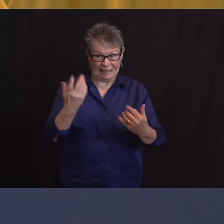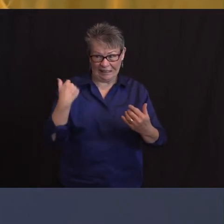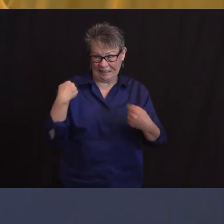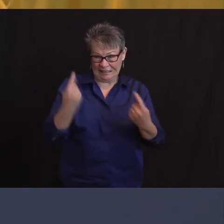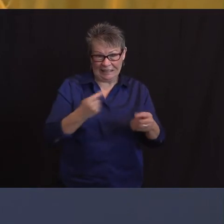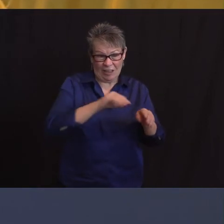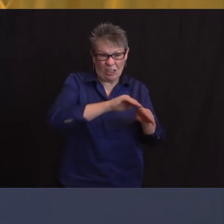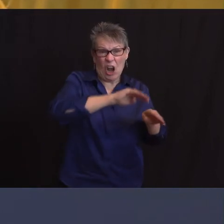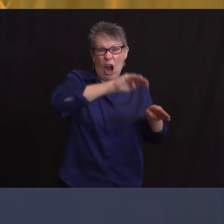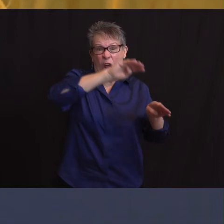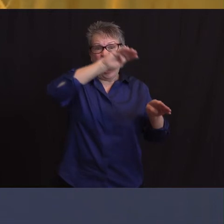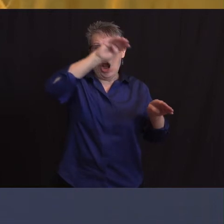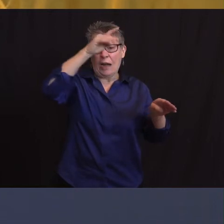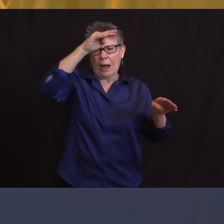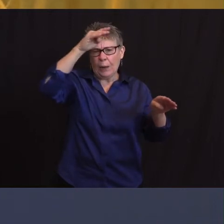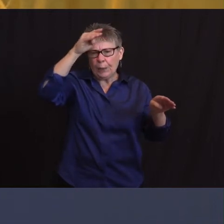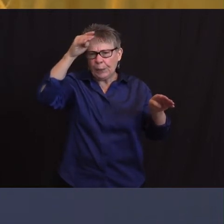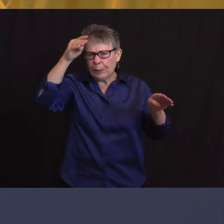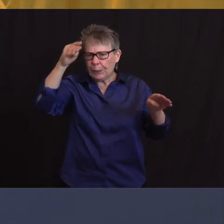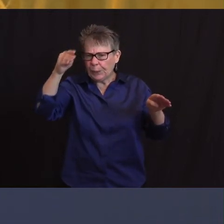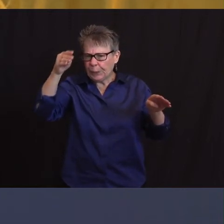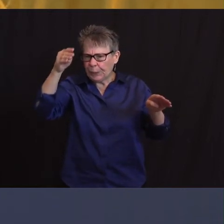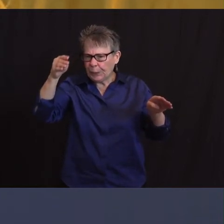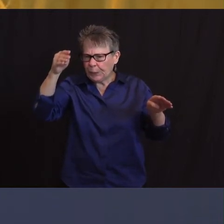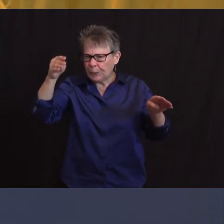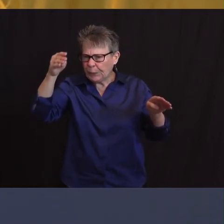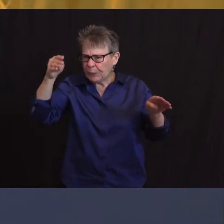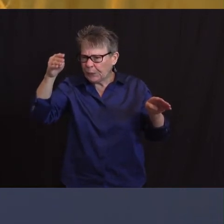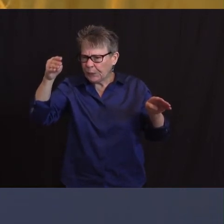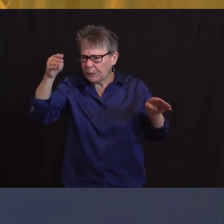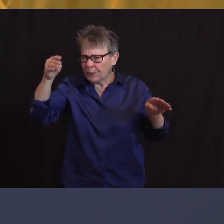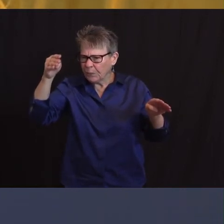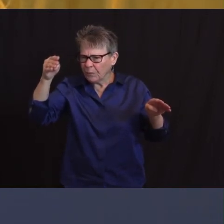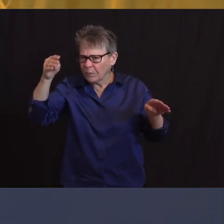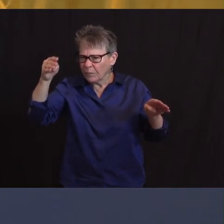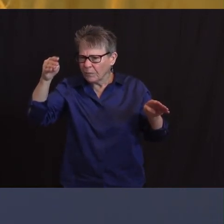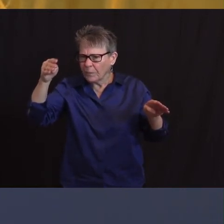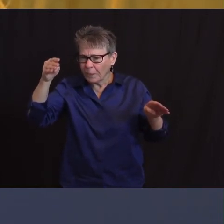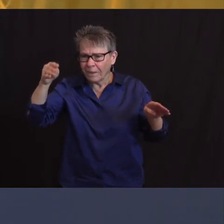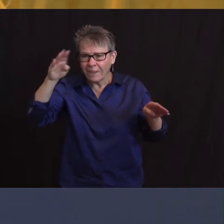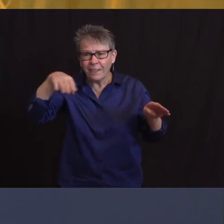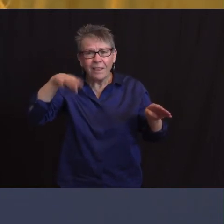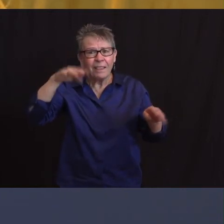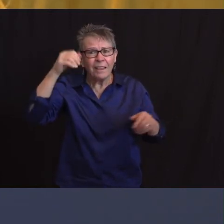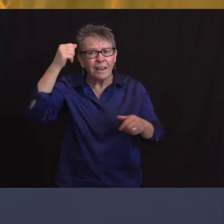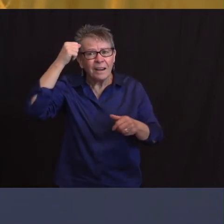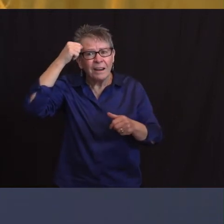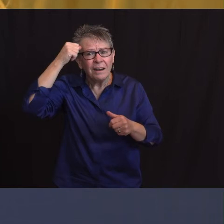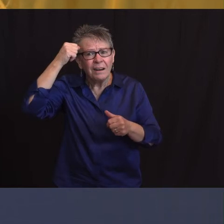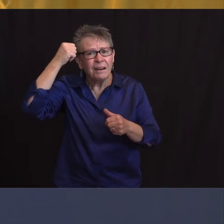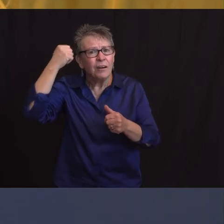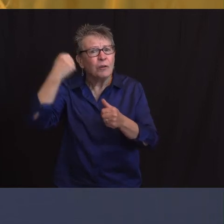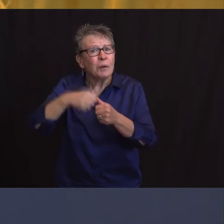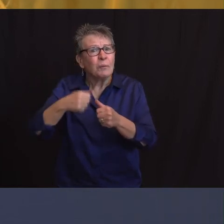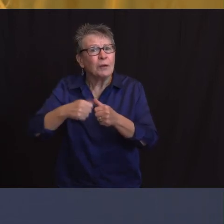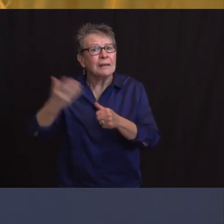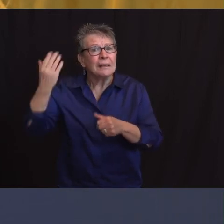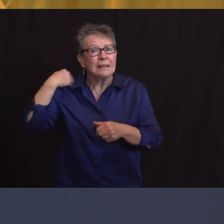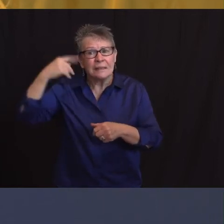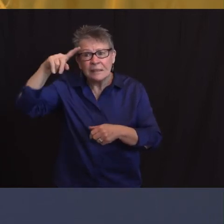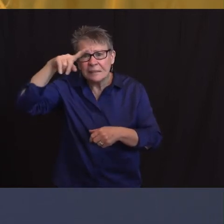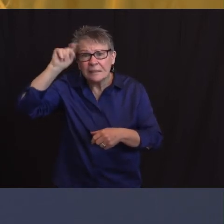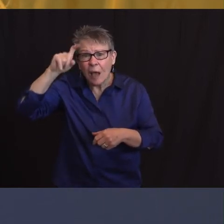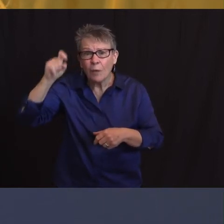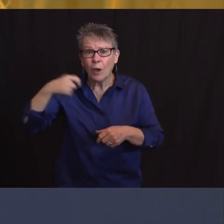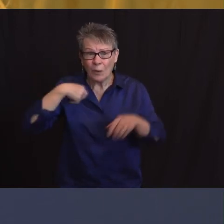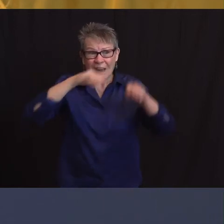a vaccine. So that's why the words I would use would be a positively contributing factor, and hopefully an